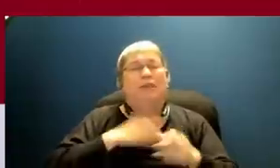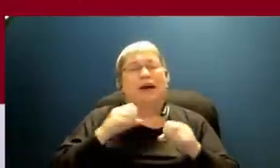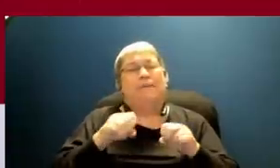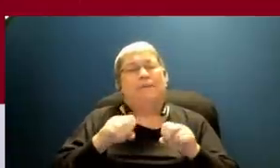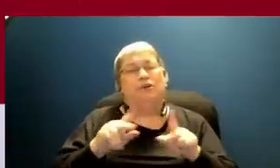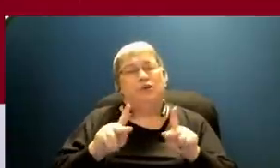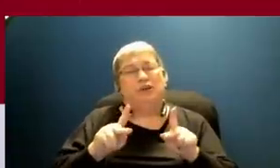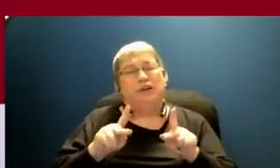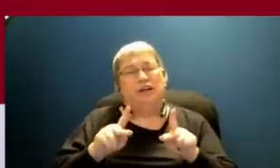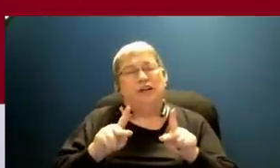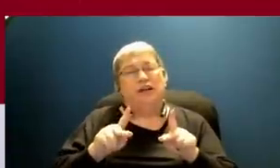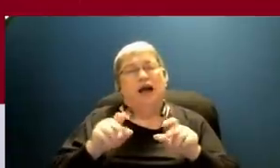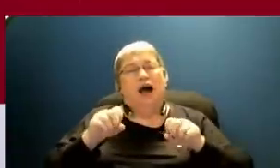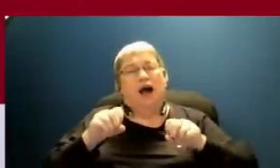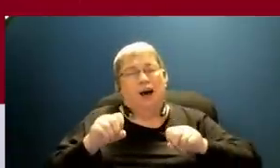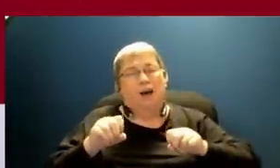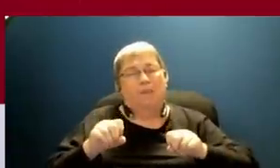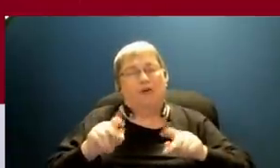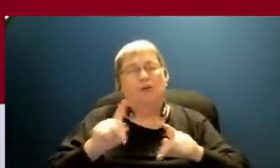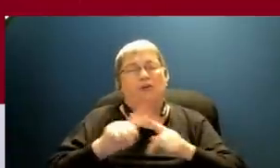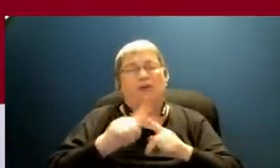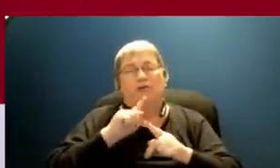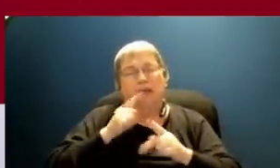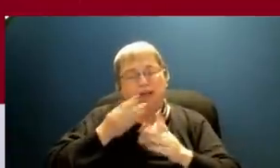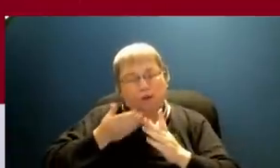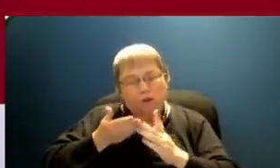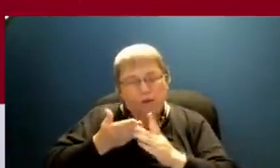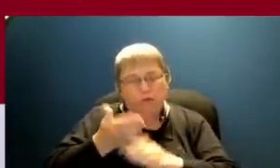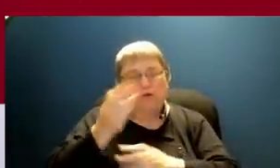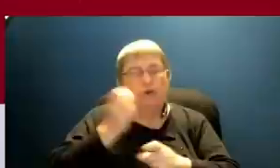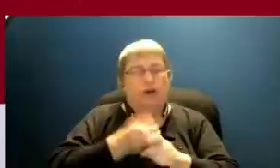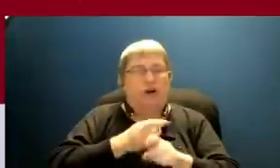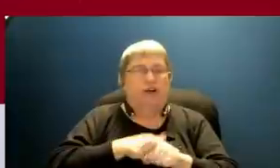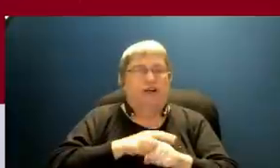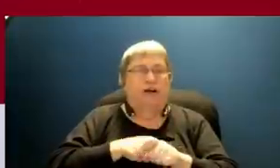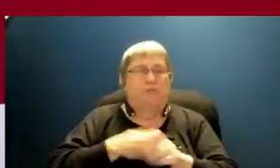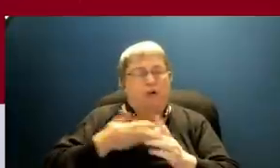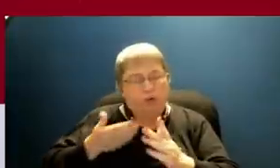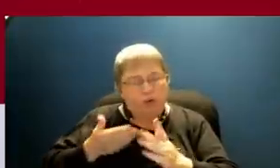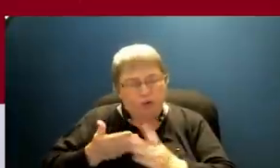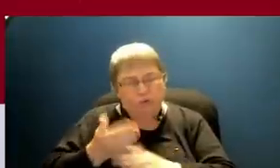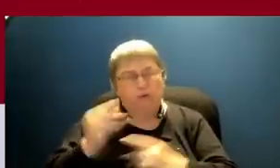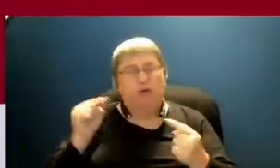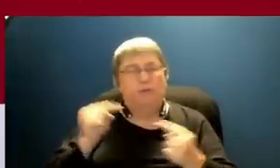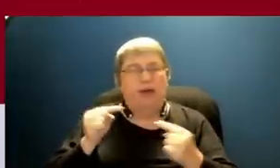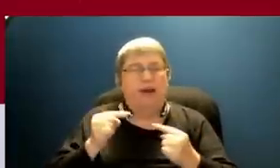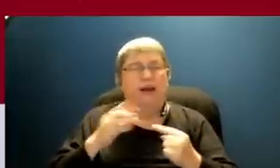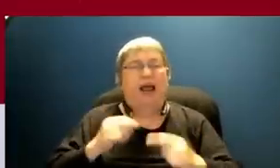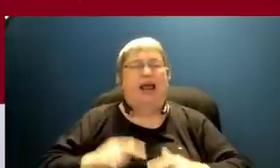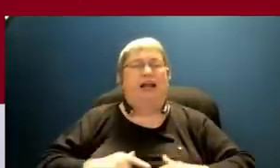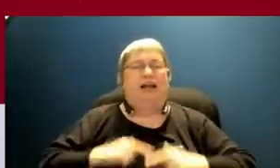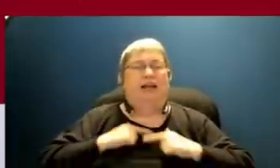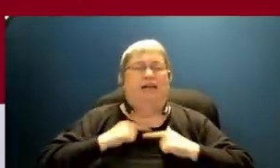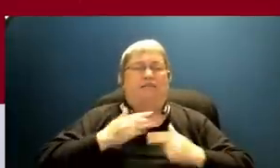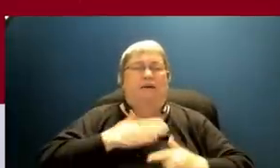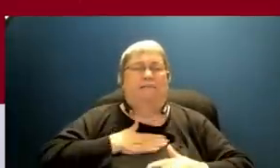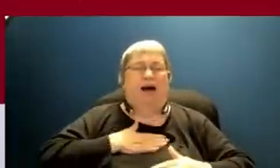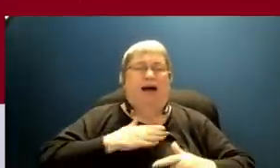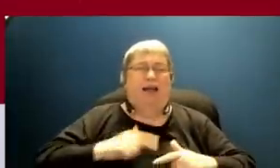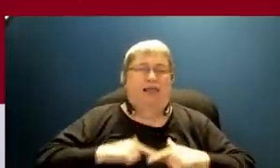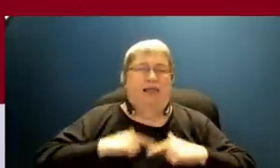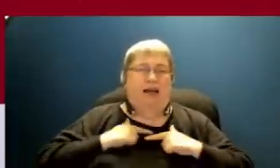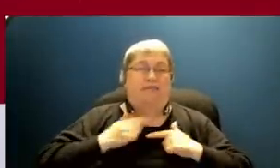an opportunity to push through the hard times, to push through the pain, and live life my way.